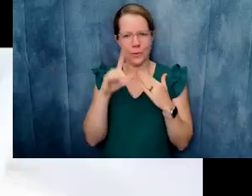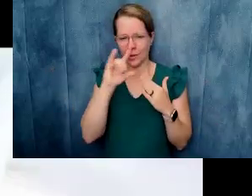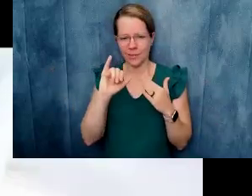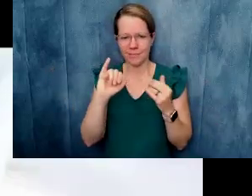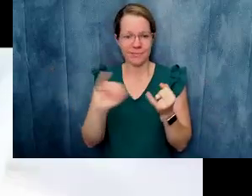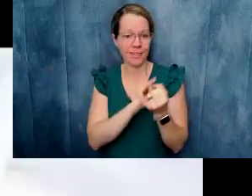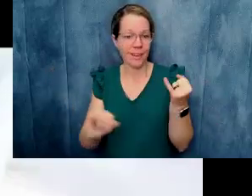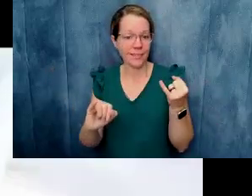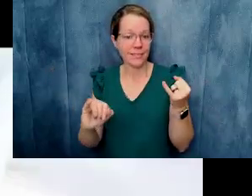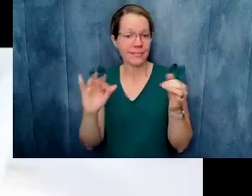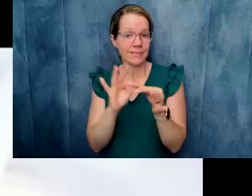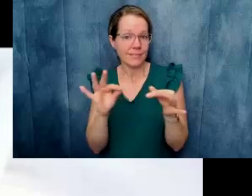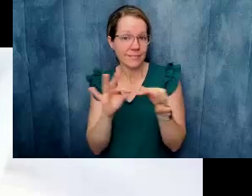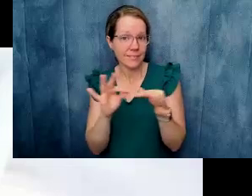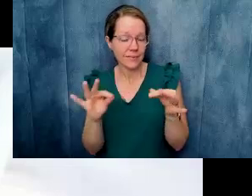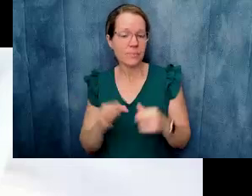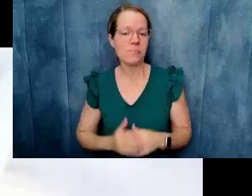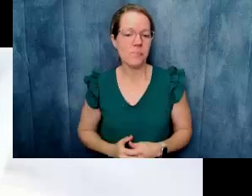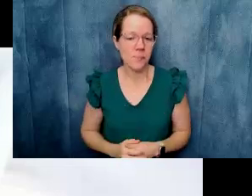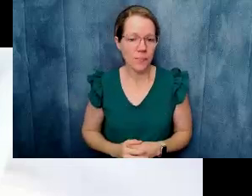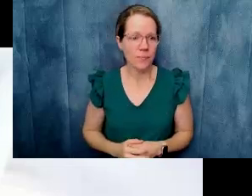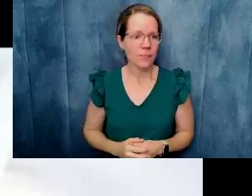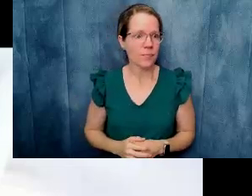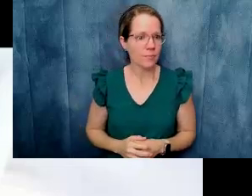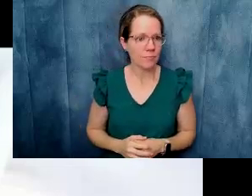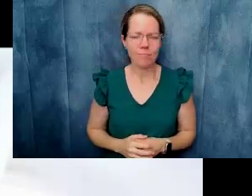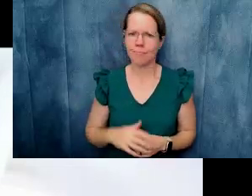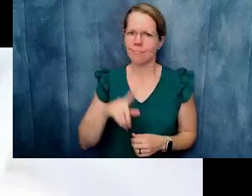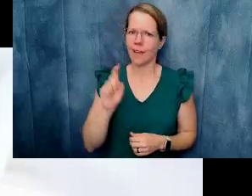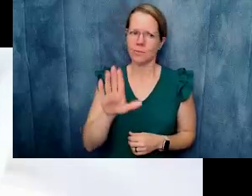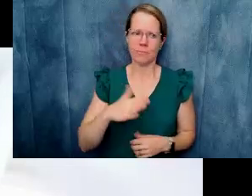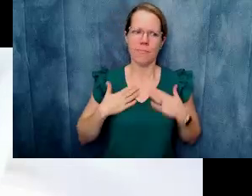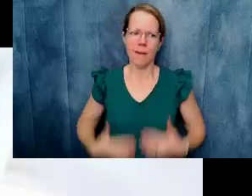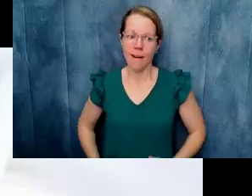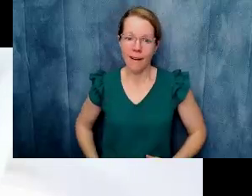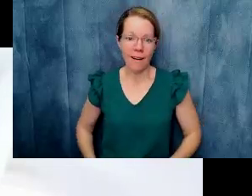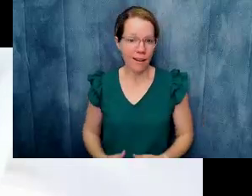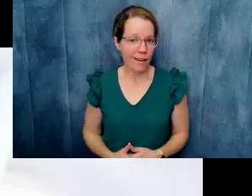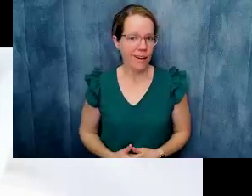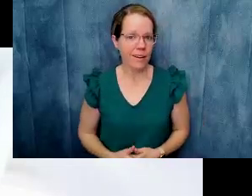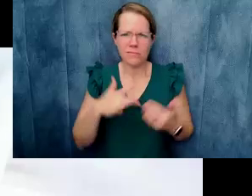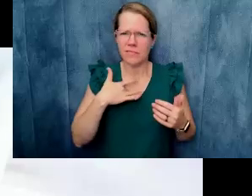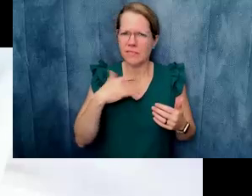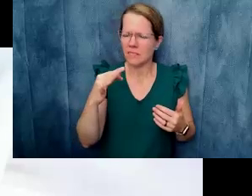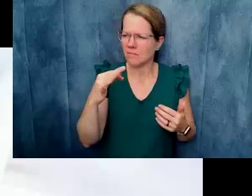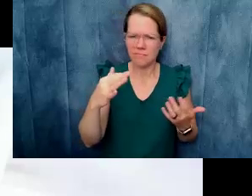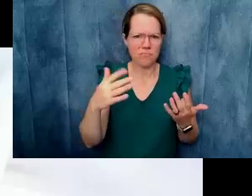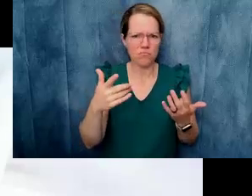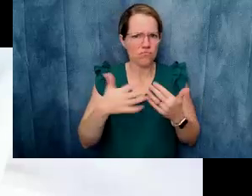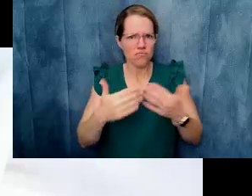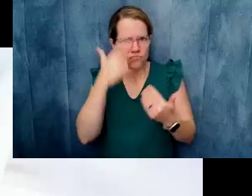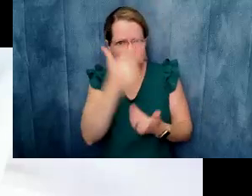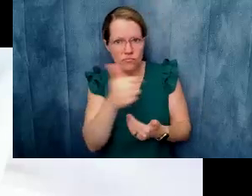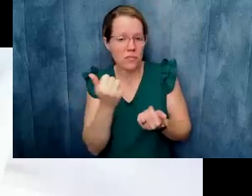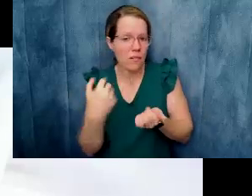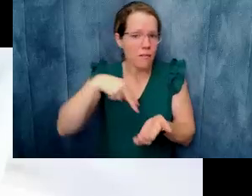3 trauma-informed check-ins is your body. So really, how is your body doing? Feel free to move around the computer so you can stand, you can move around as